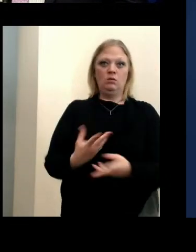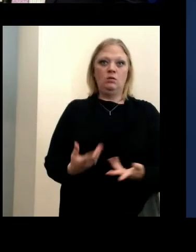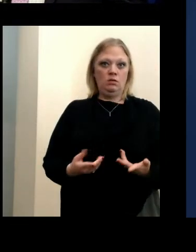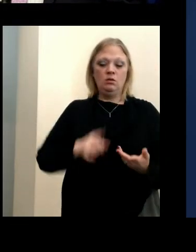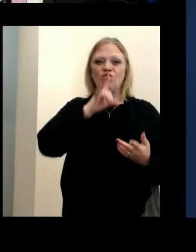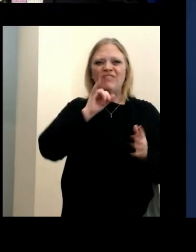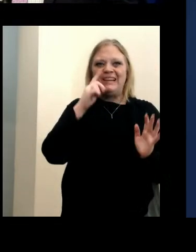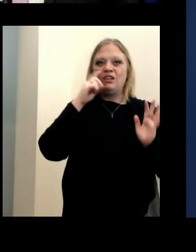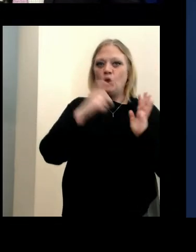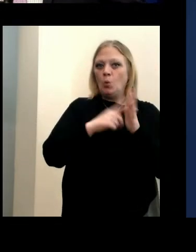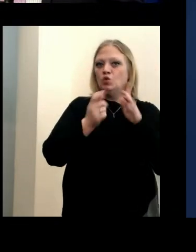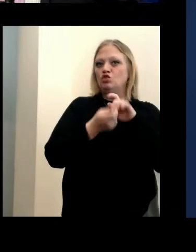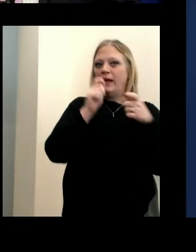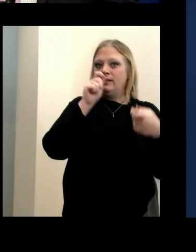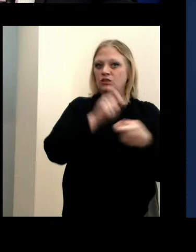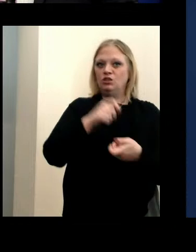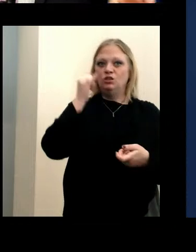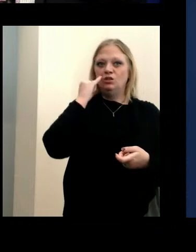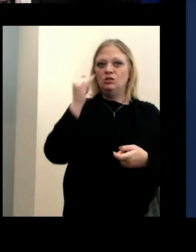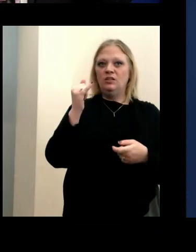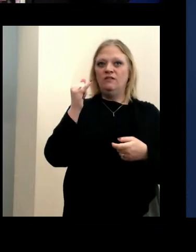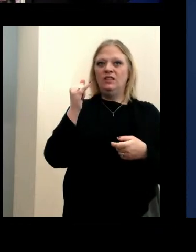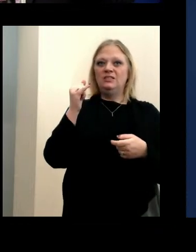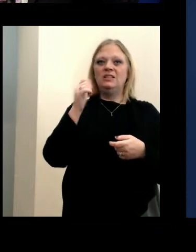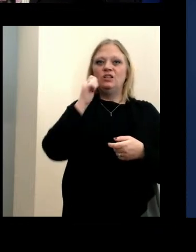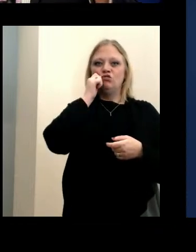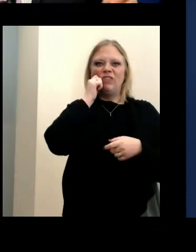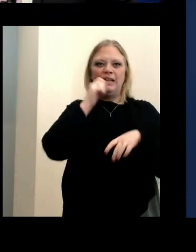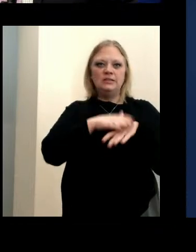changes when you look at the racial demographics.